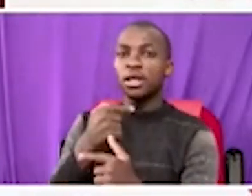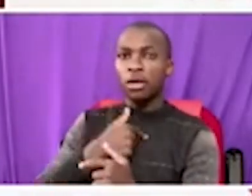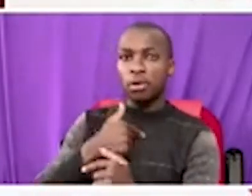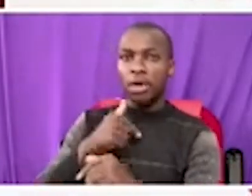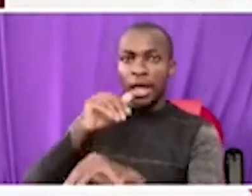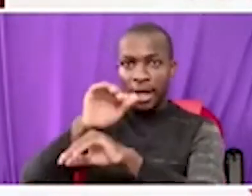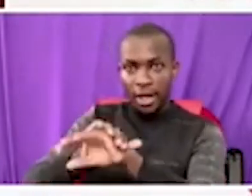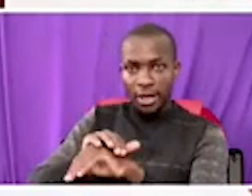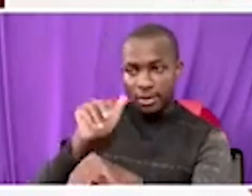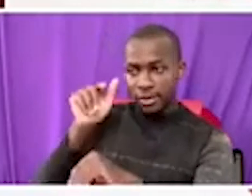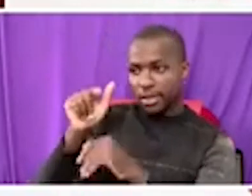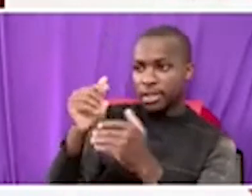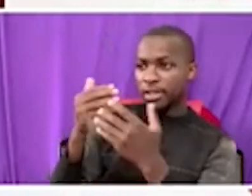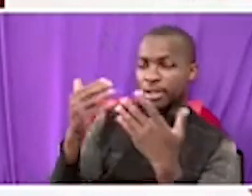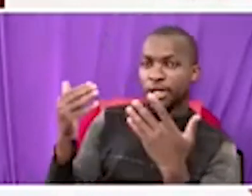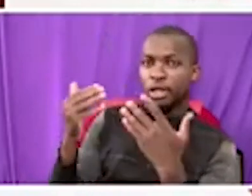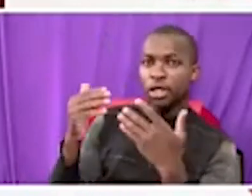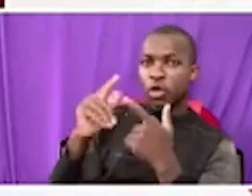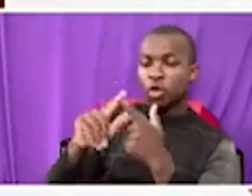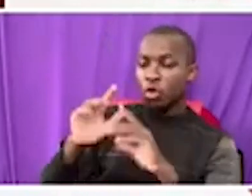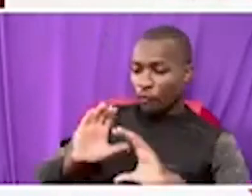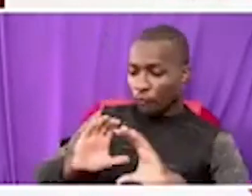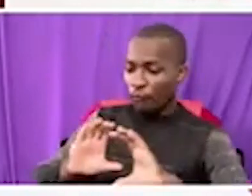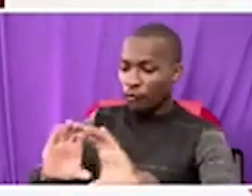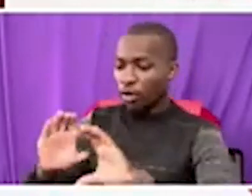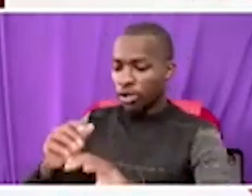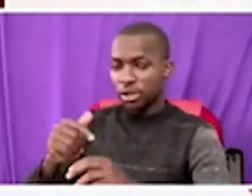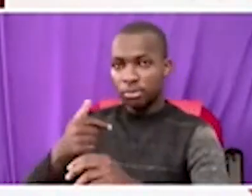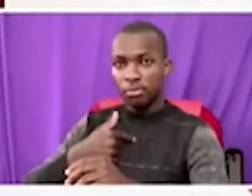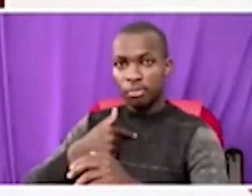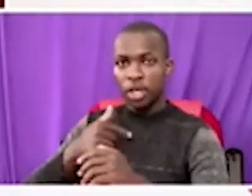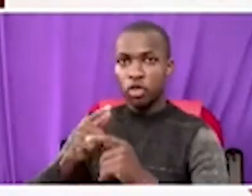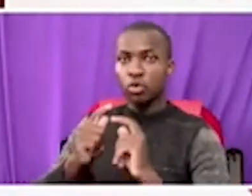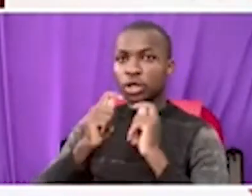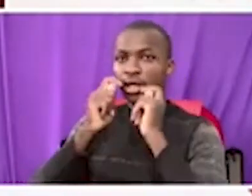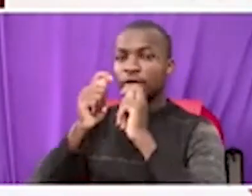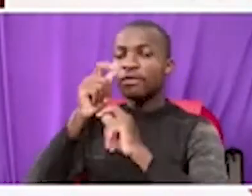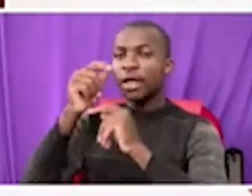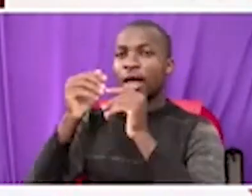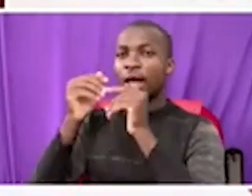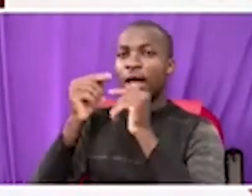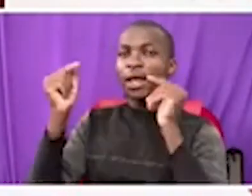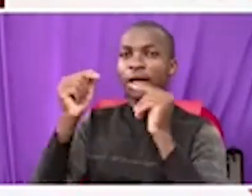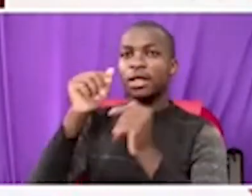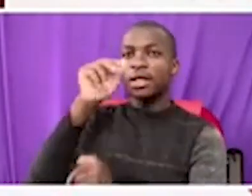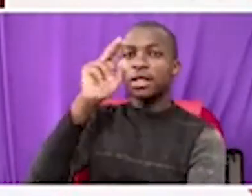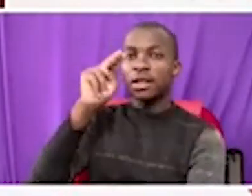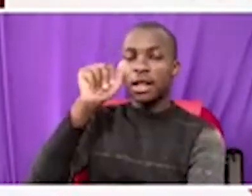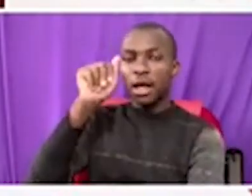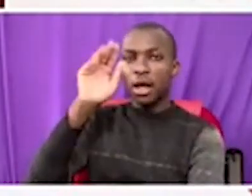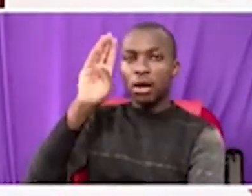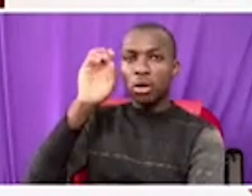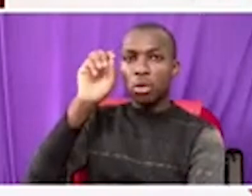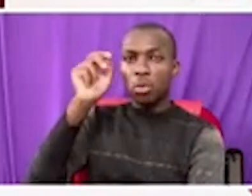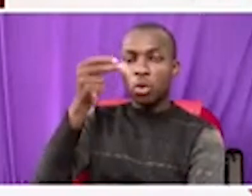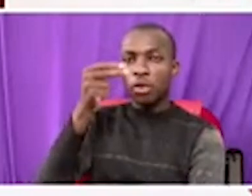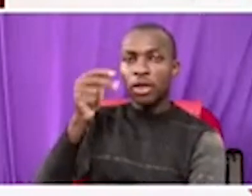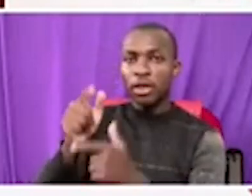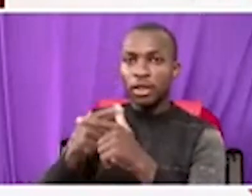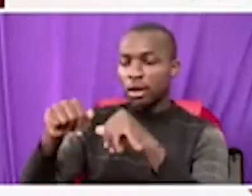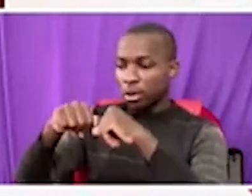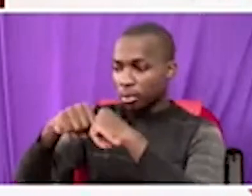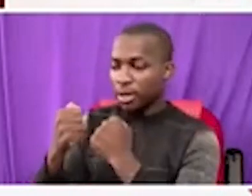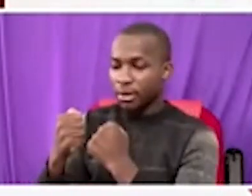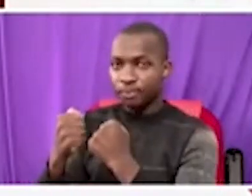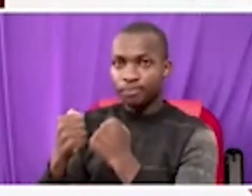people to falsely testify against Naboth, bearing false witness, breaking one of the